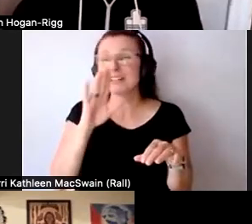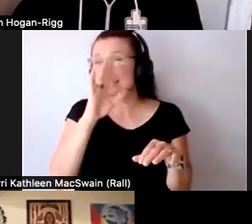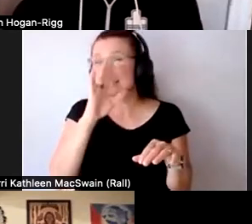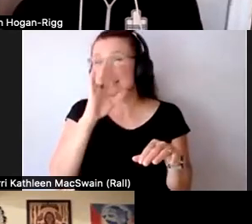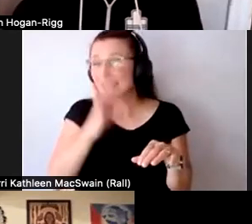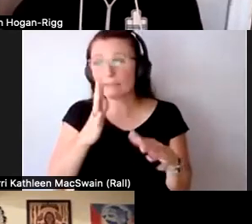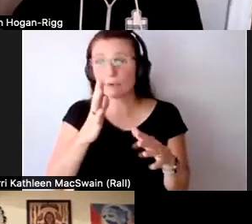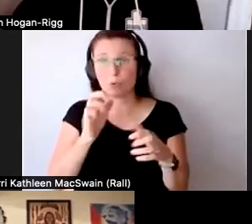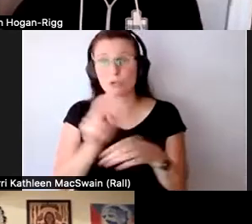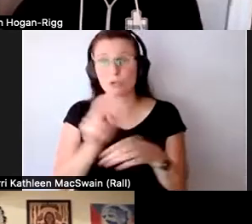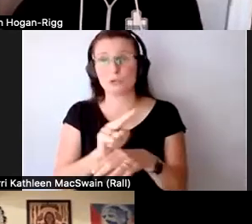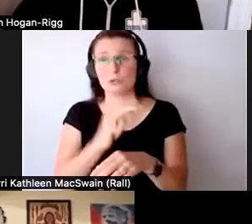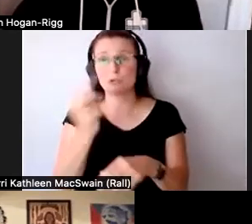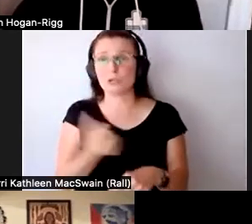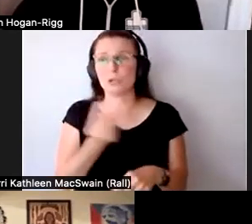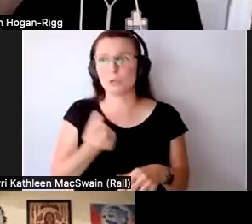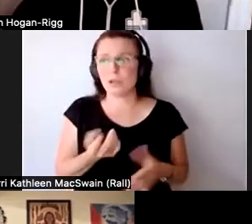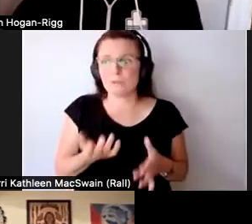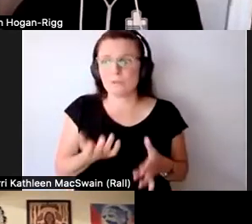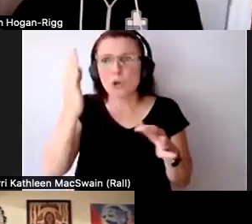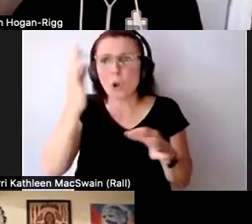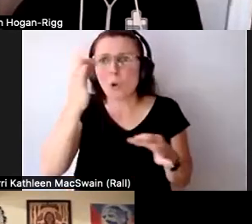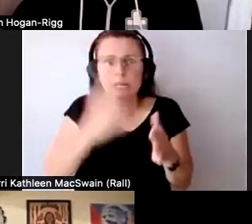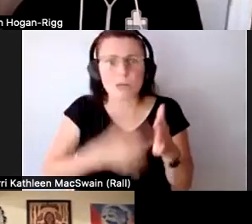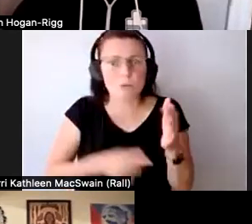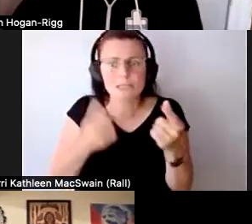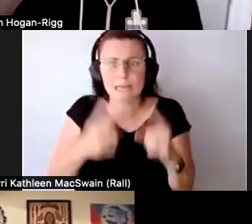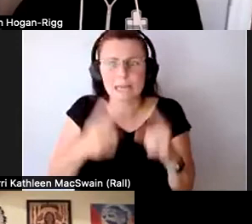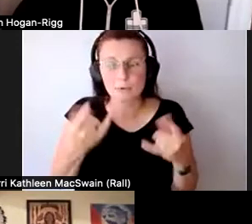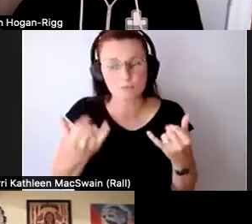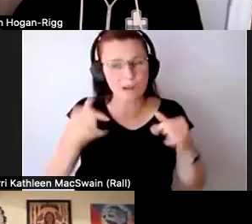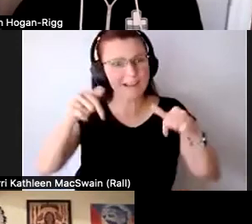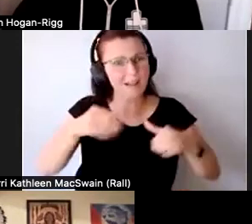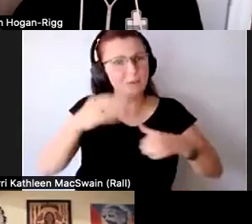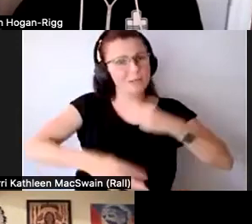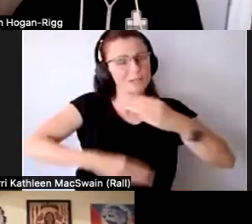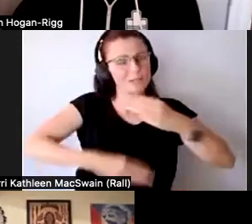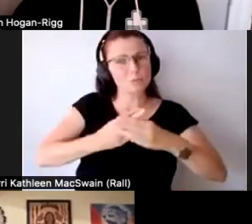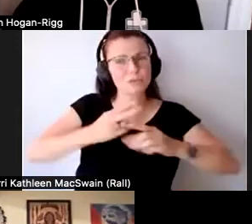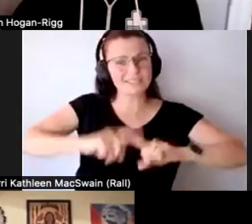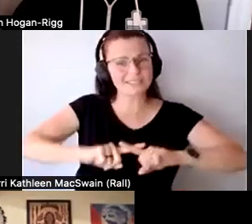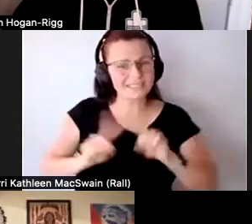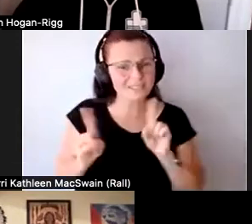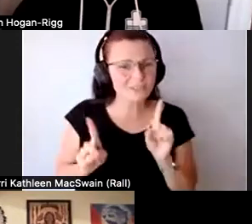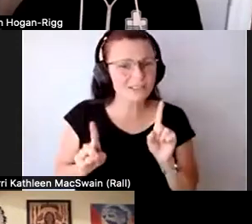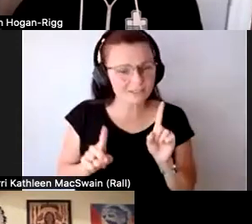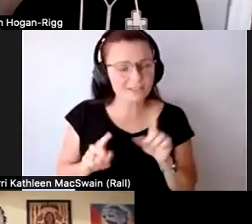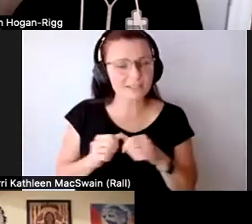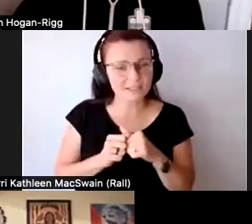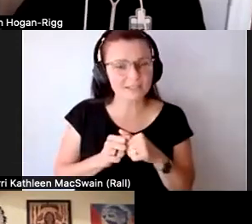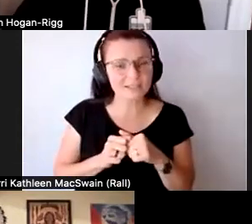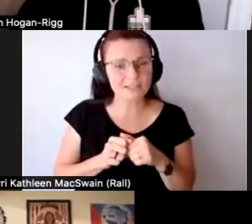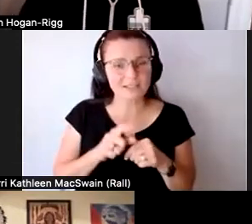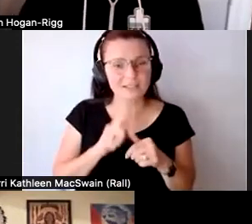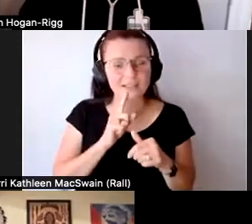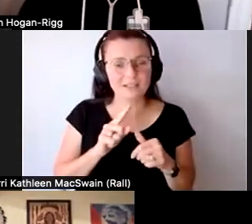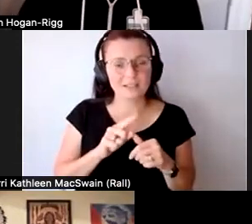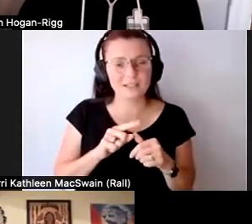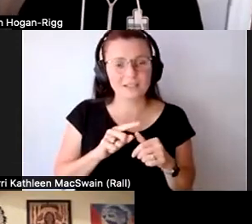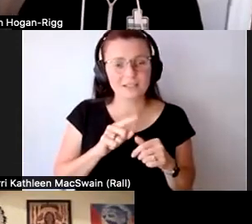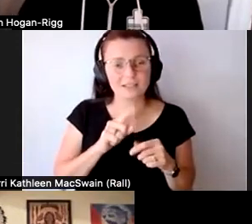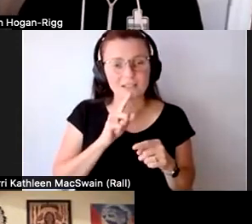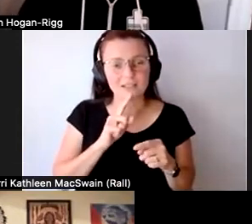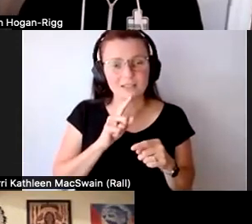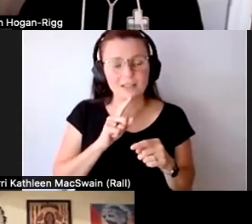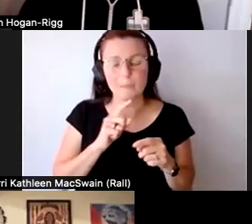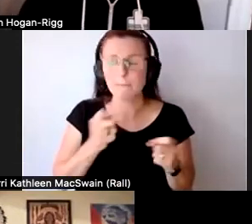happen. This is just a fact. This is the different world we're in. 107,000 overdose deaths in this country,